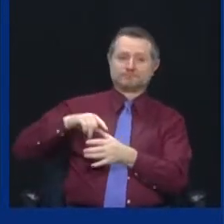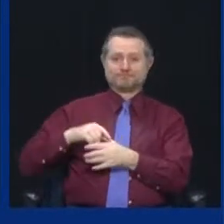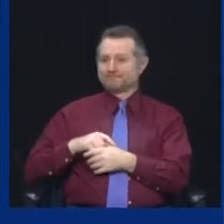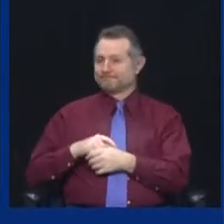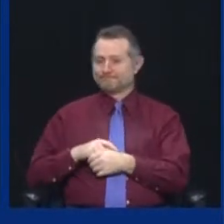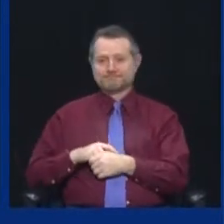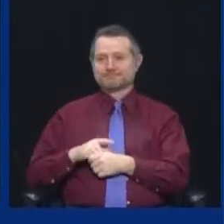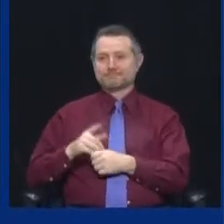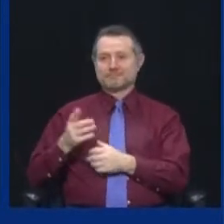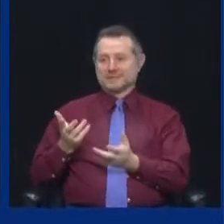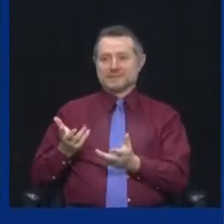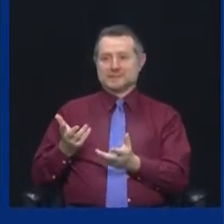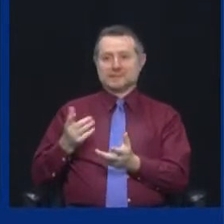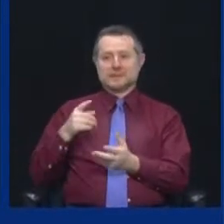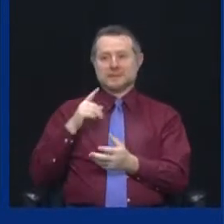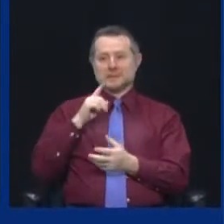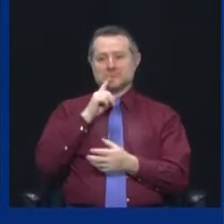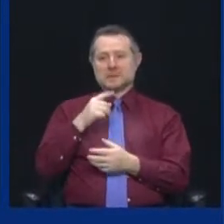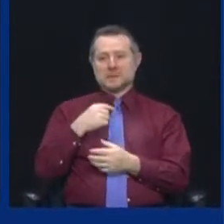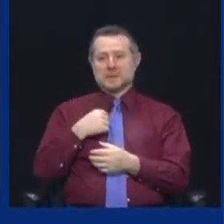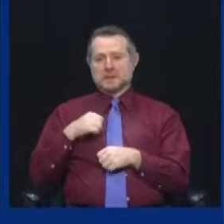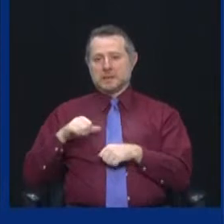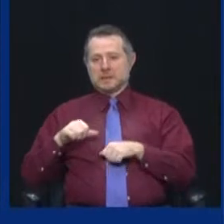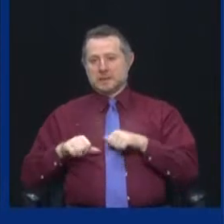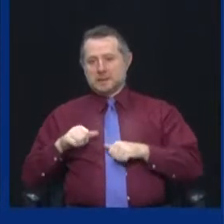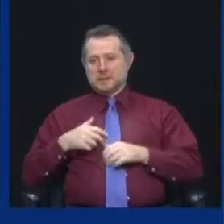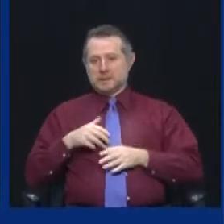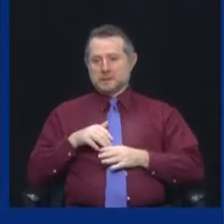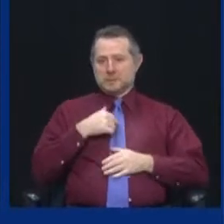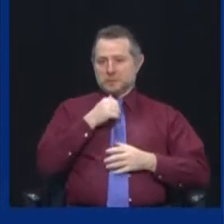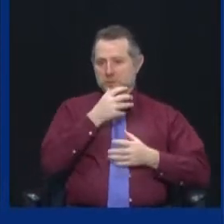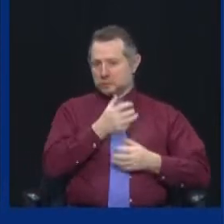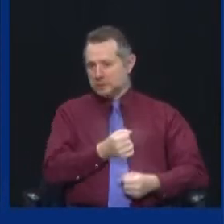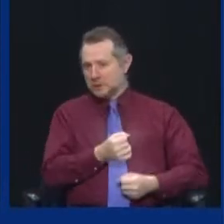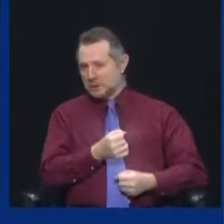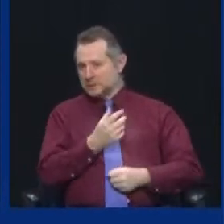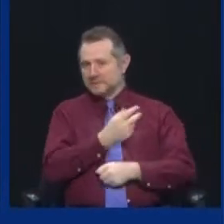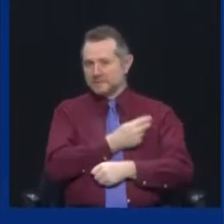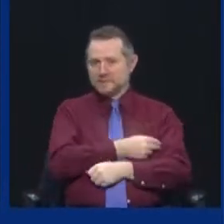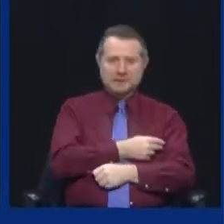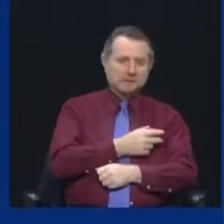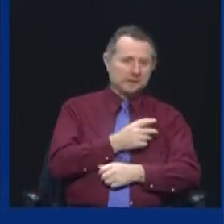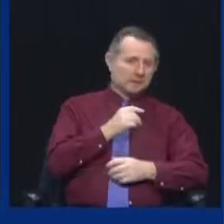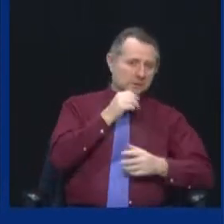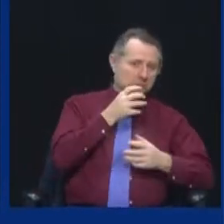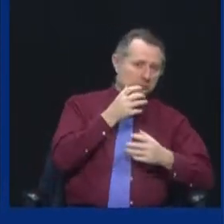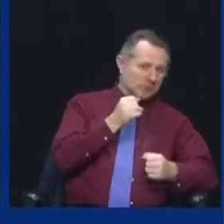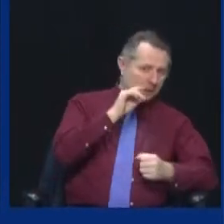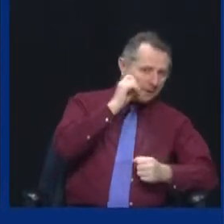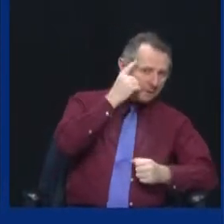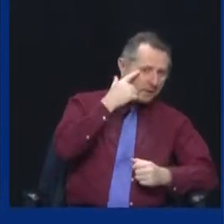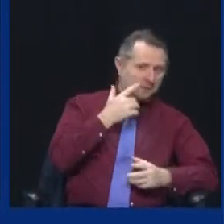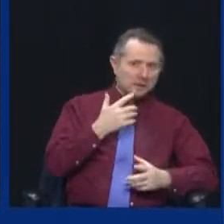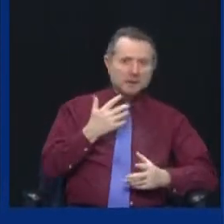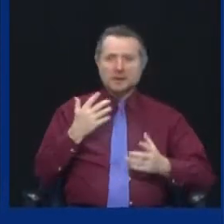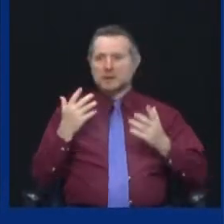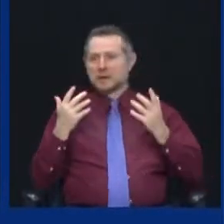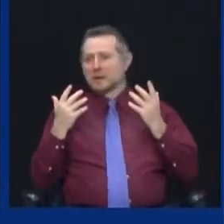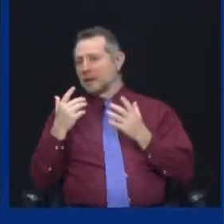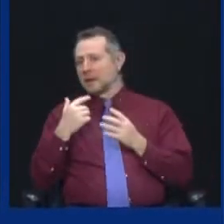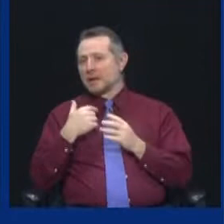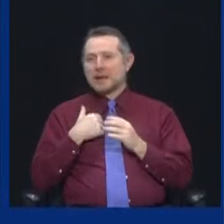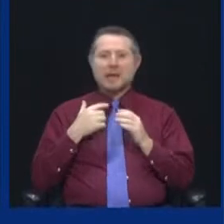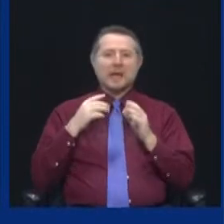Doubtful, I'm hesitant about the vaccine. I don't trust the vaccine. I don't trust government. I think it's all a bunch